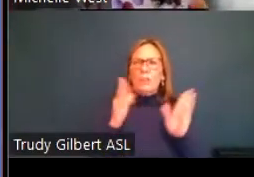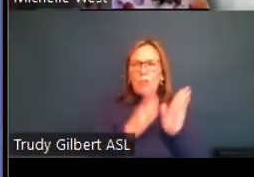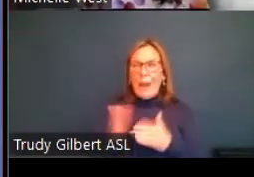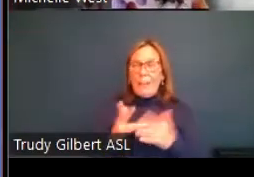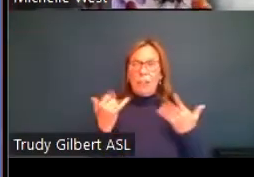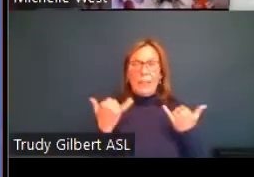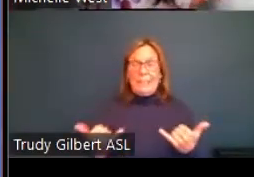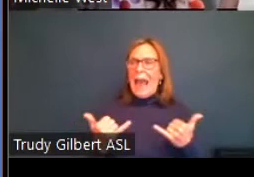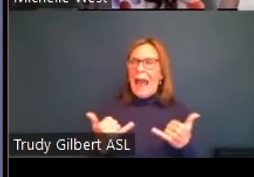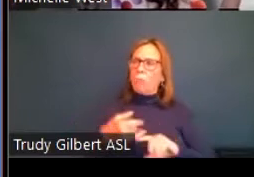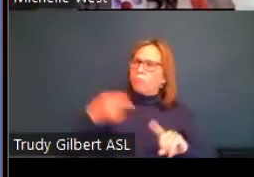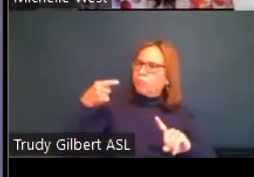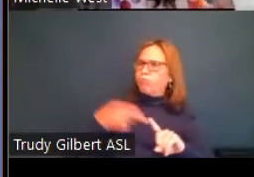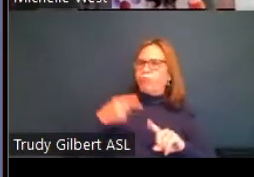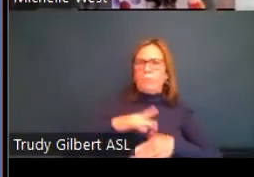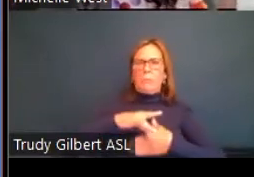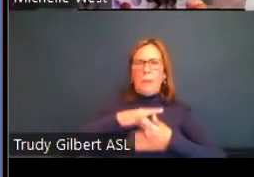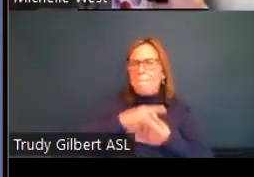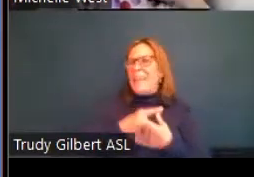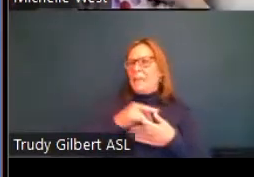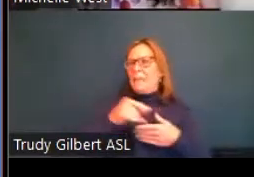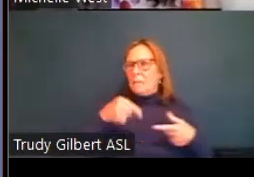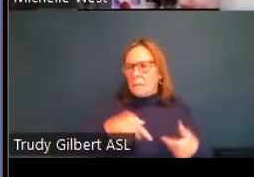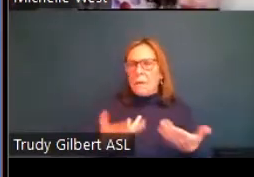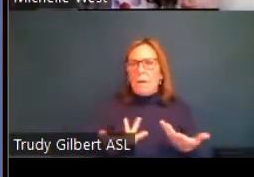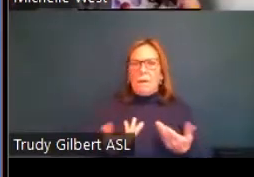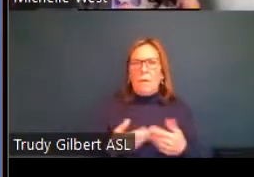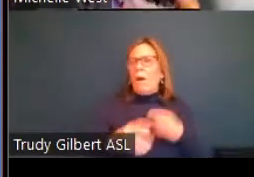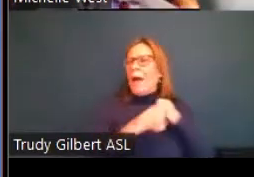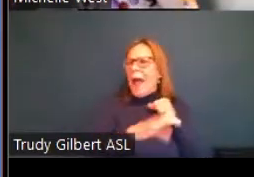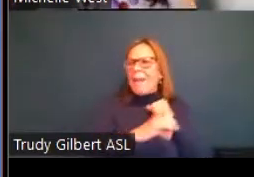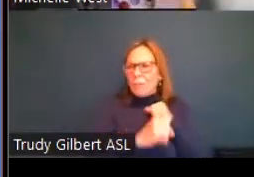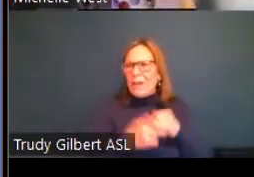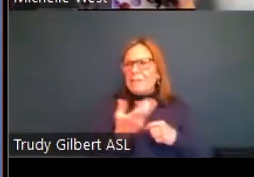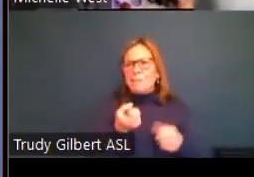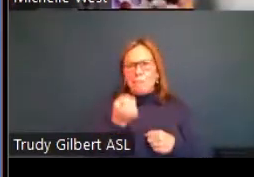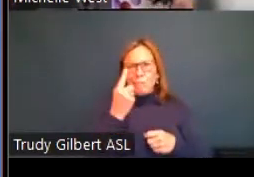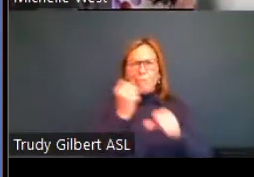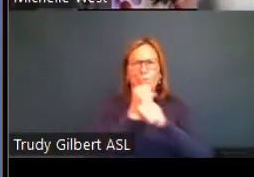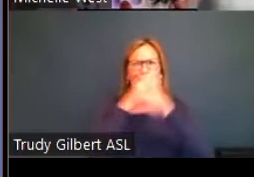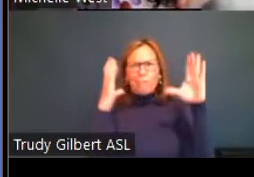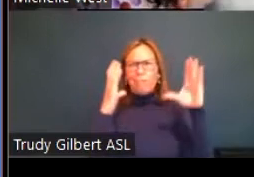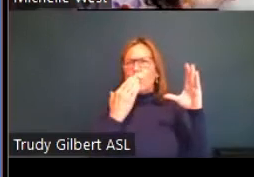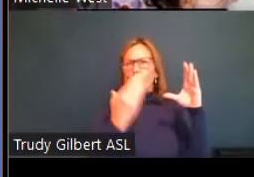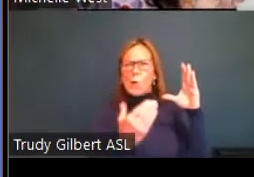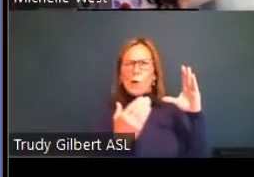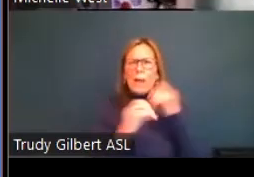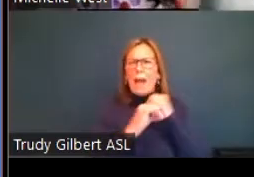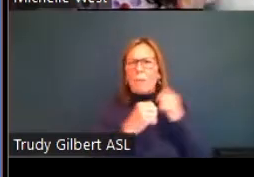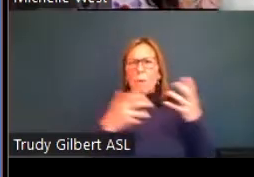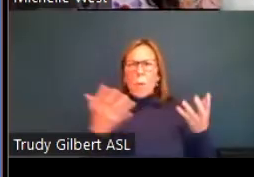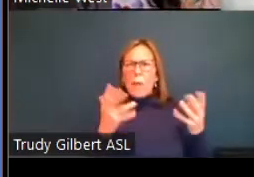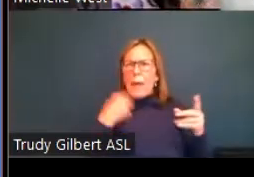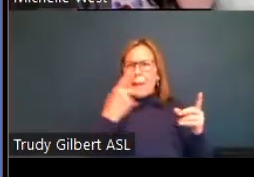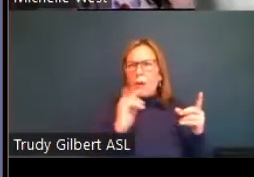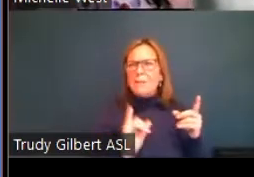of this, that we have the context of what advertising is, what's a good advertisement, and how do I even come up with an